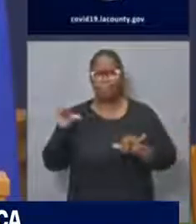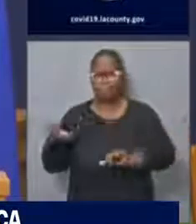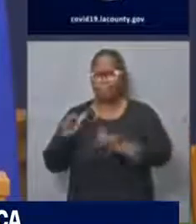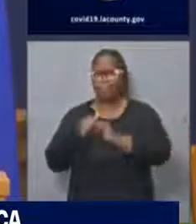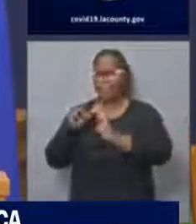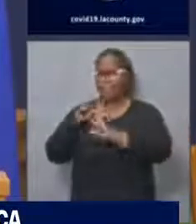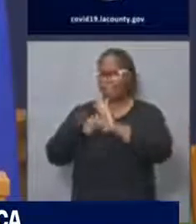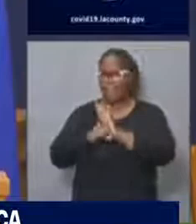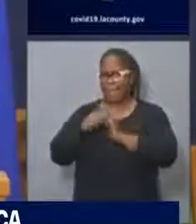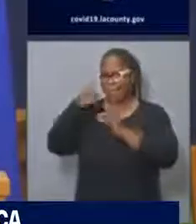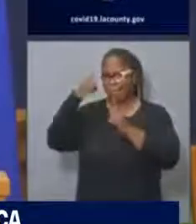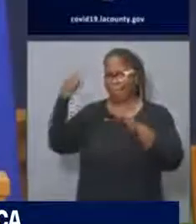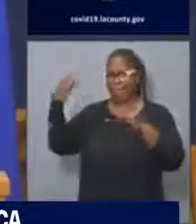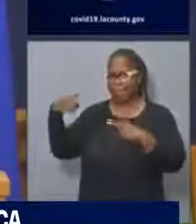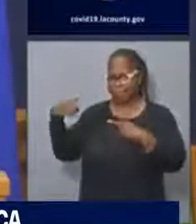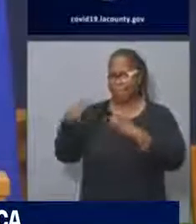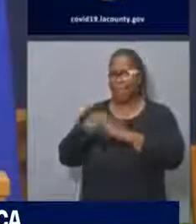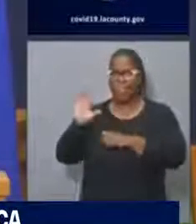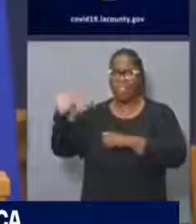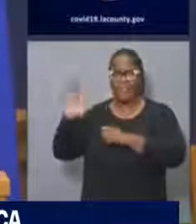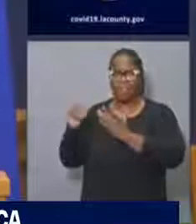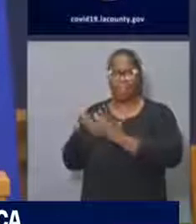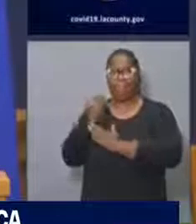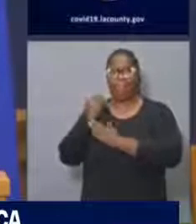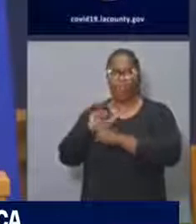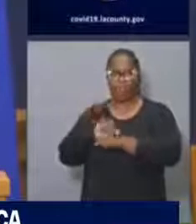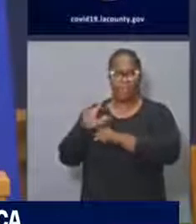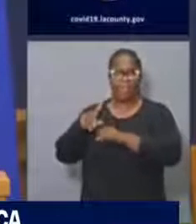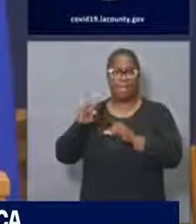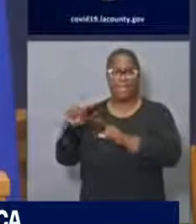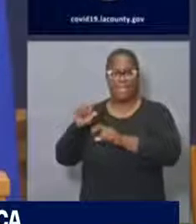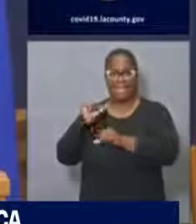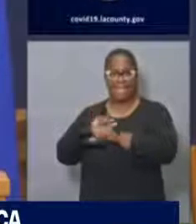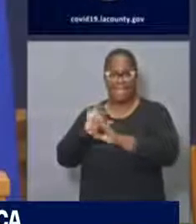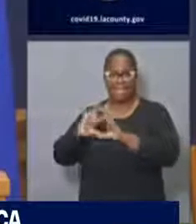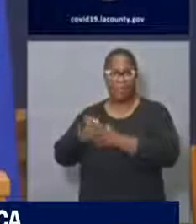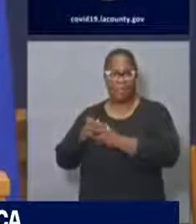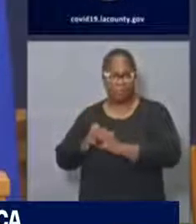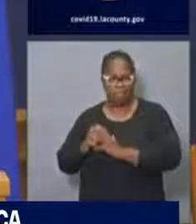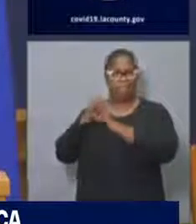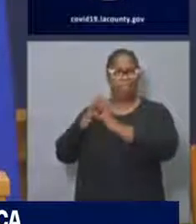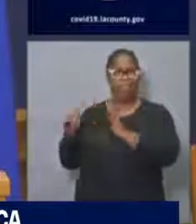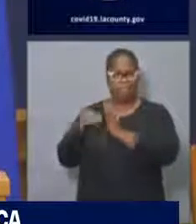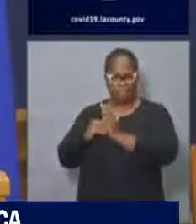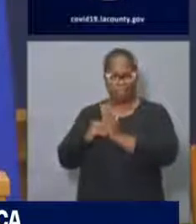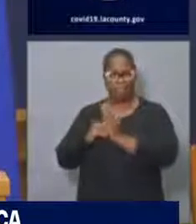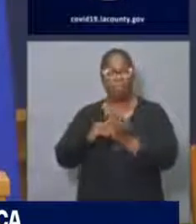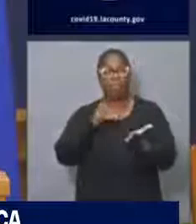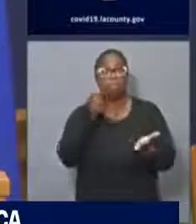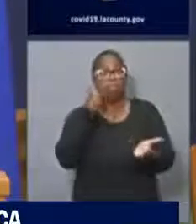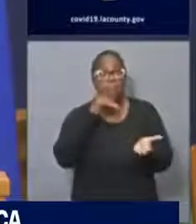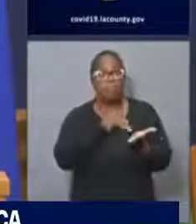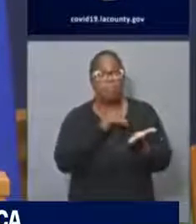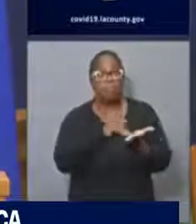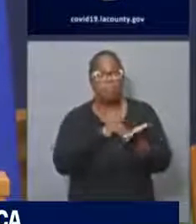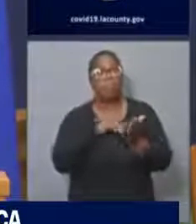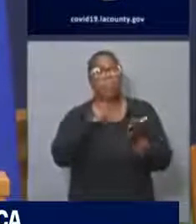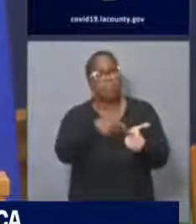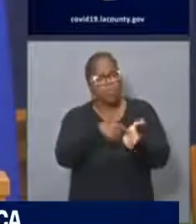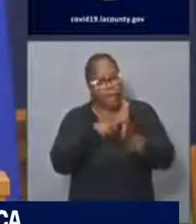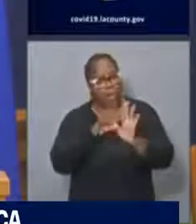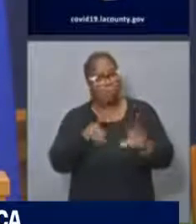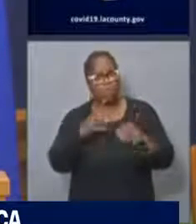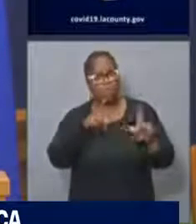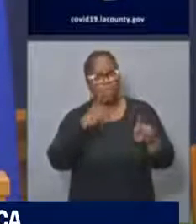state in the launch of their renewed coronavirus testing task force, that providers are required to provide testing for